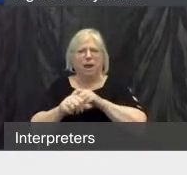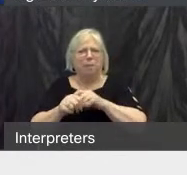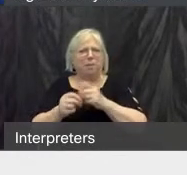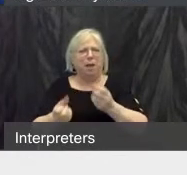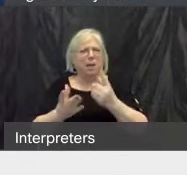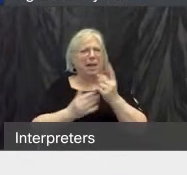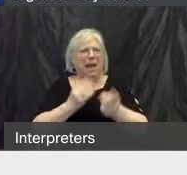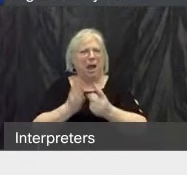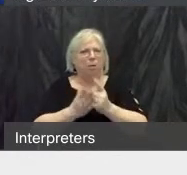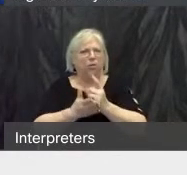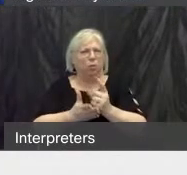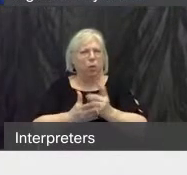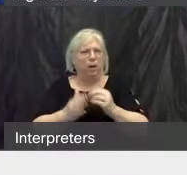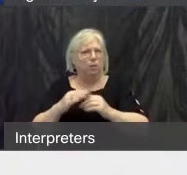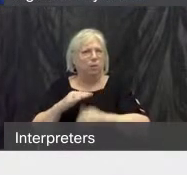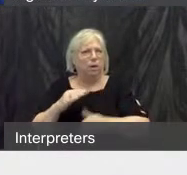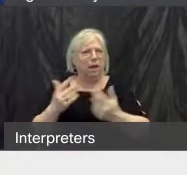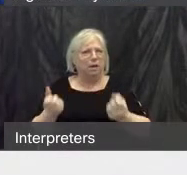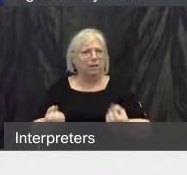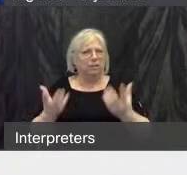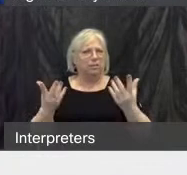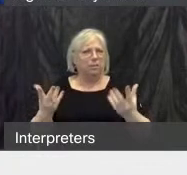many hours a week or less?